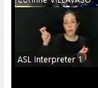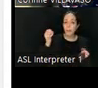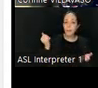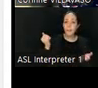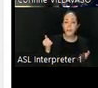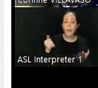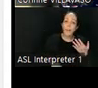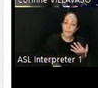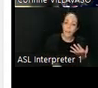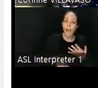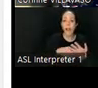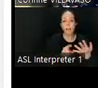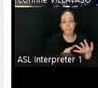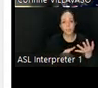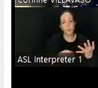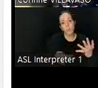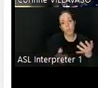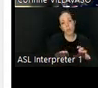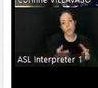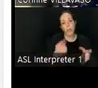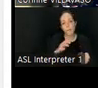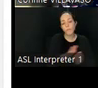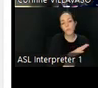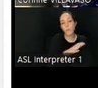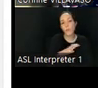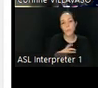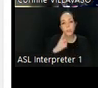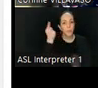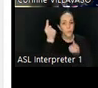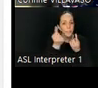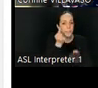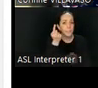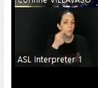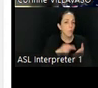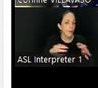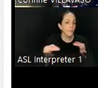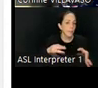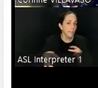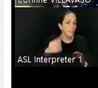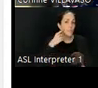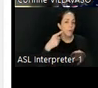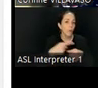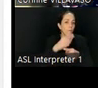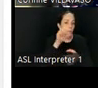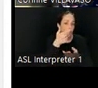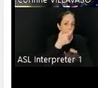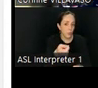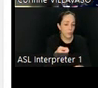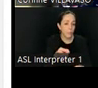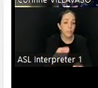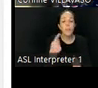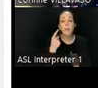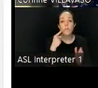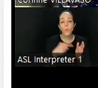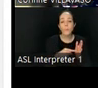standalone definition to get it. And the reason I'm noting that is because the way that conflict of interest